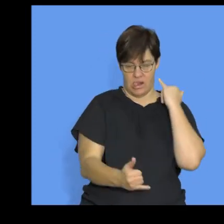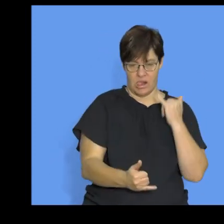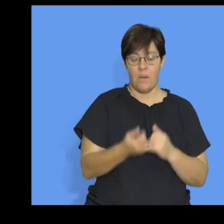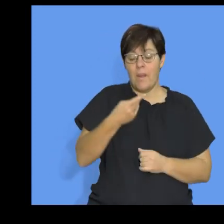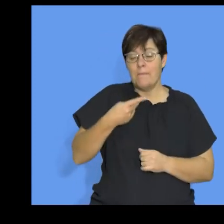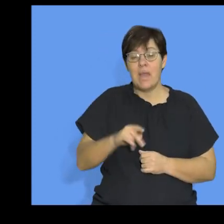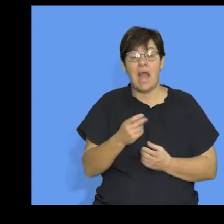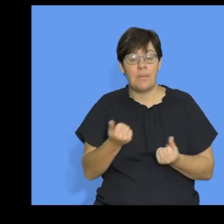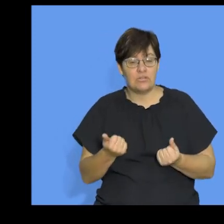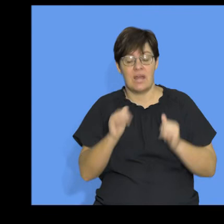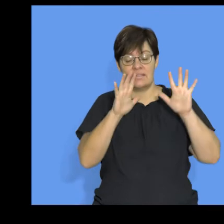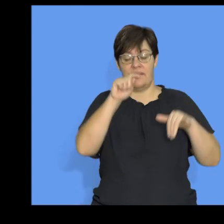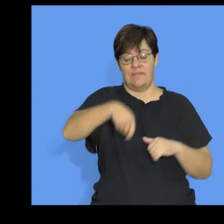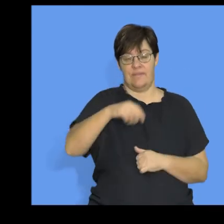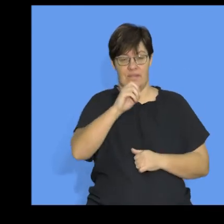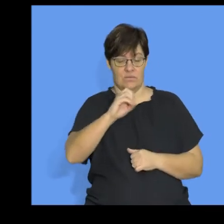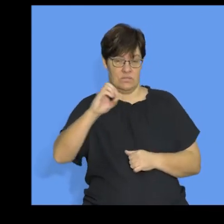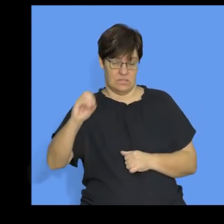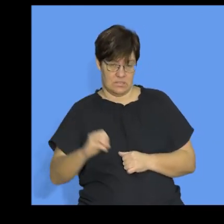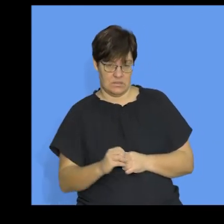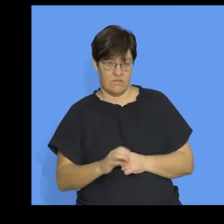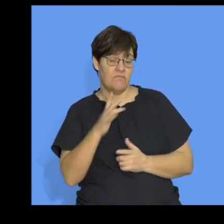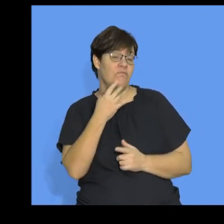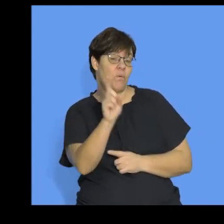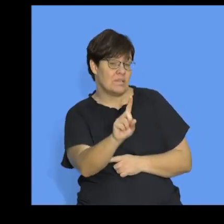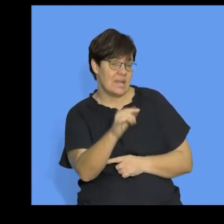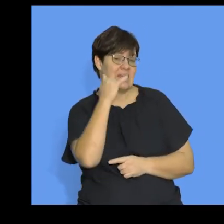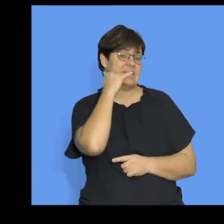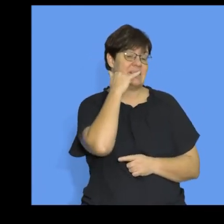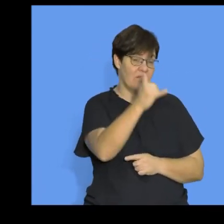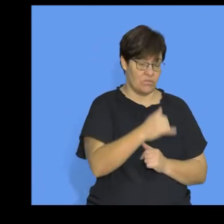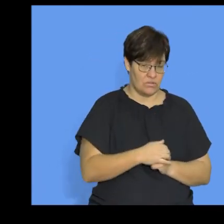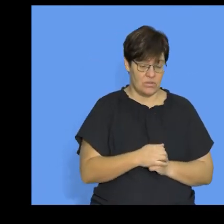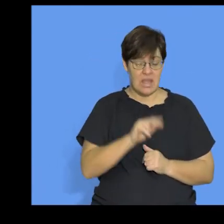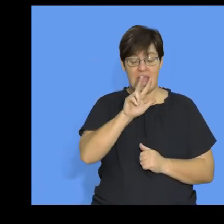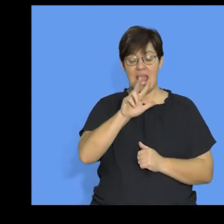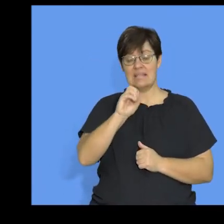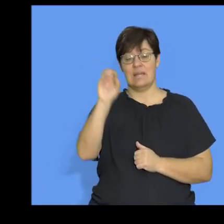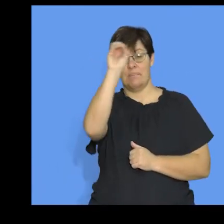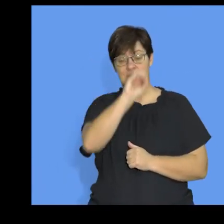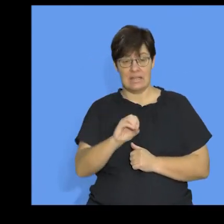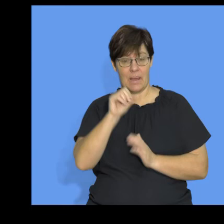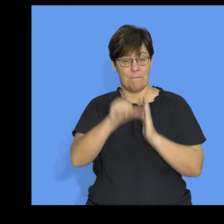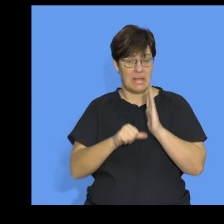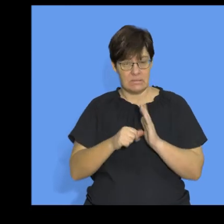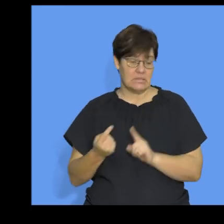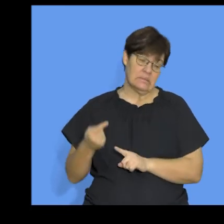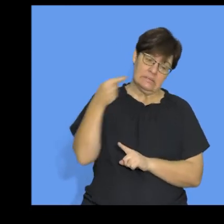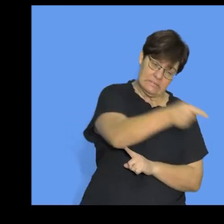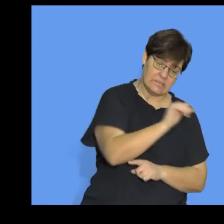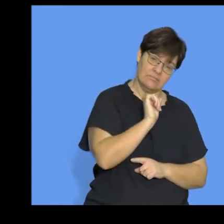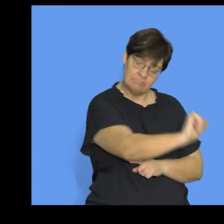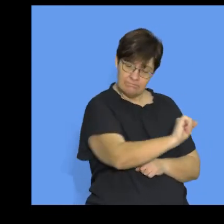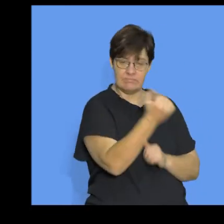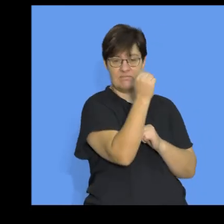of 10,000 Rand for the telephone. 80% of the maintenance relates to the factory. Calculate